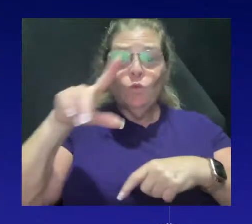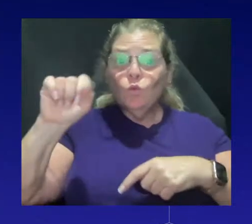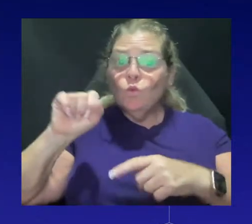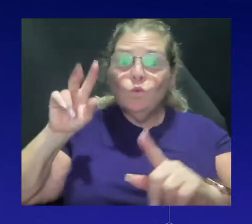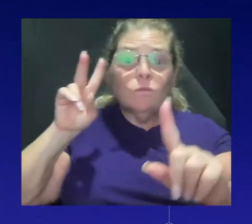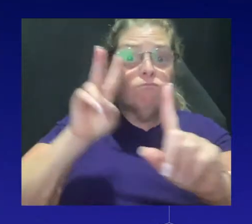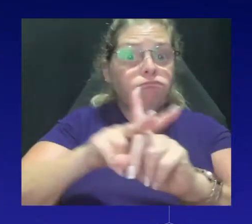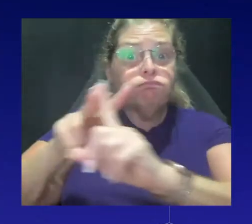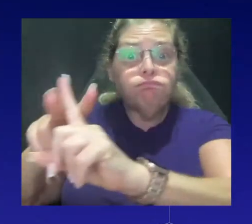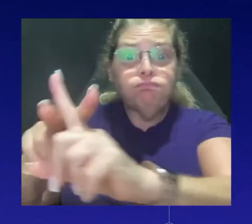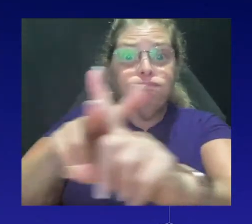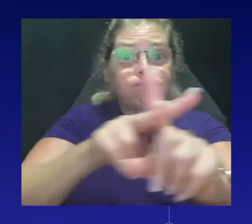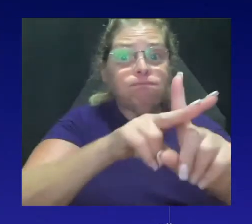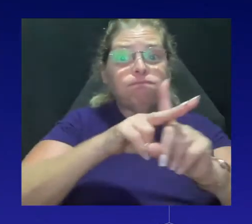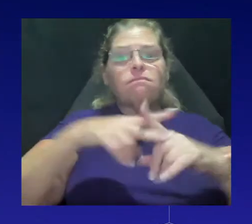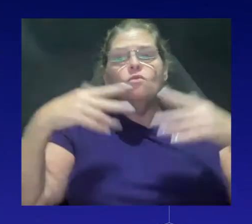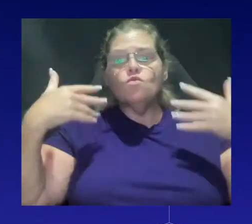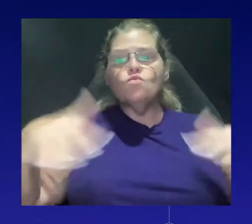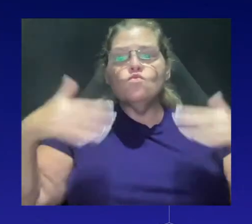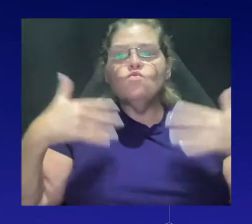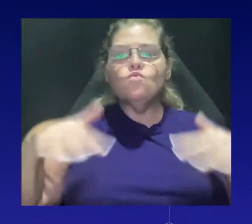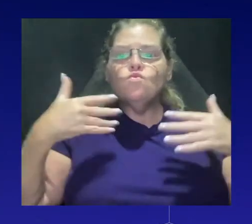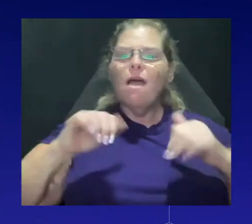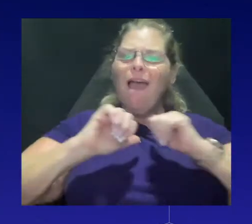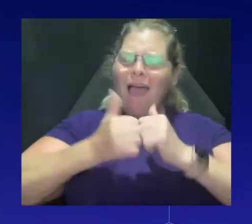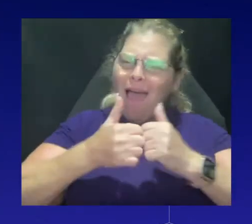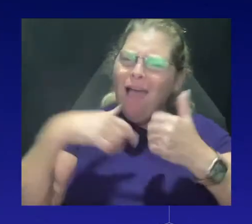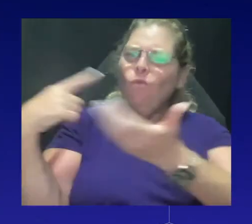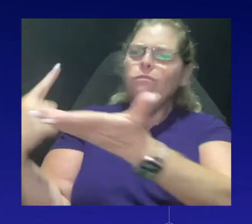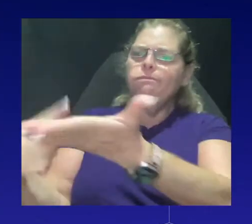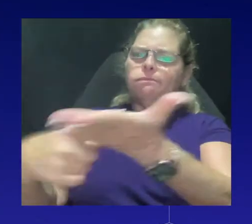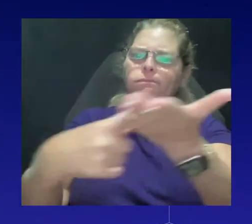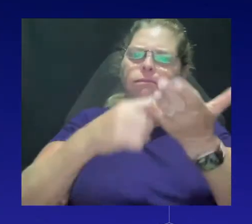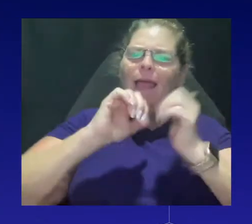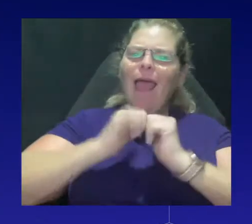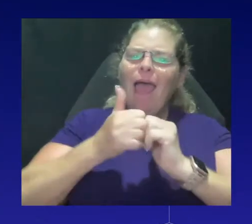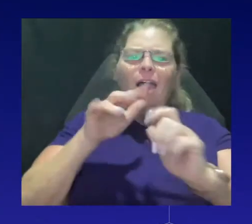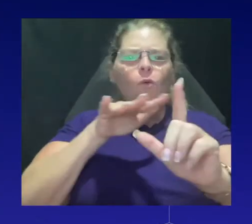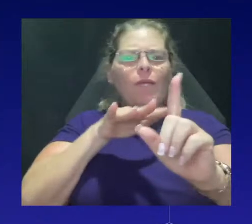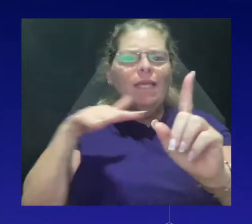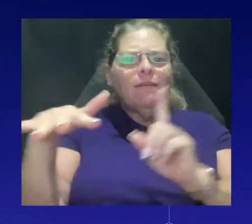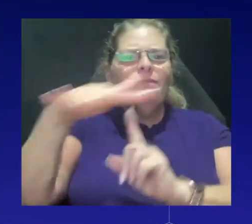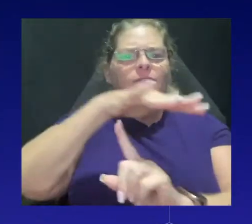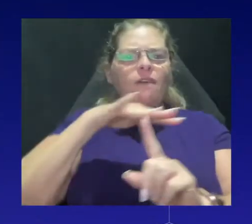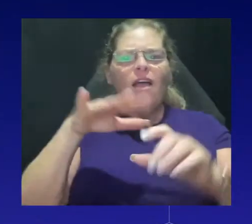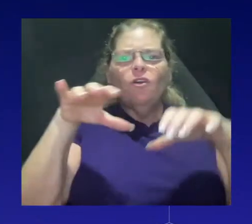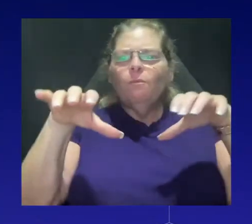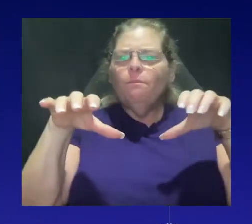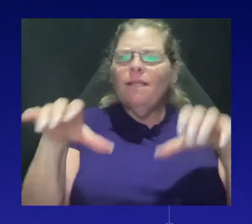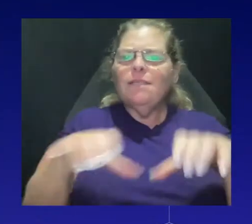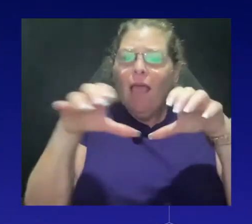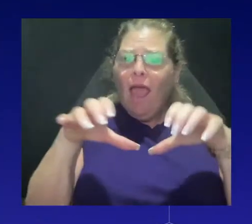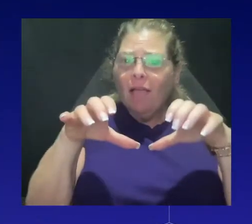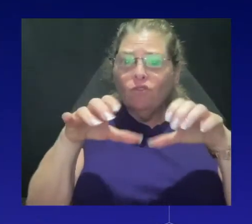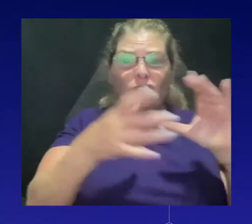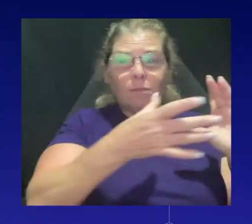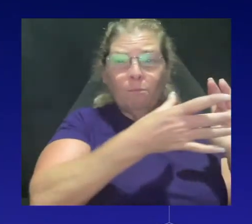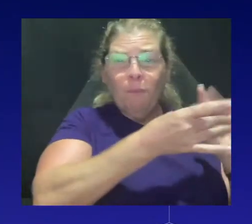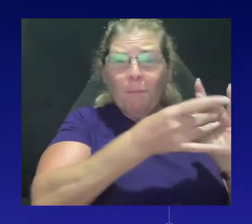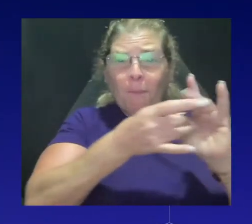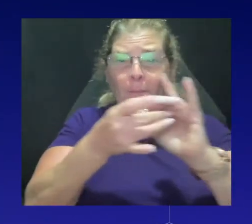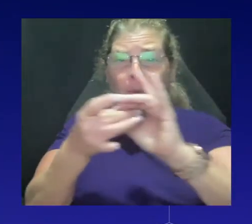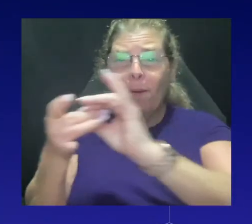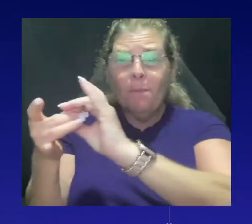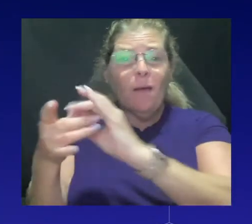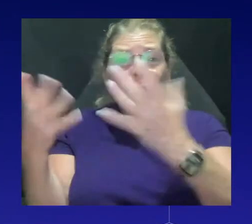it is, I think, a way to open up the conversation of how these environmental actions will also be followed up and connected to our primary